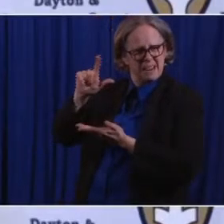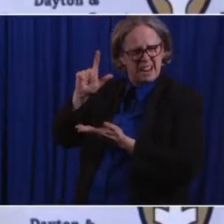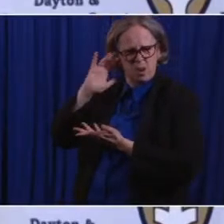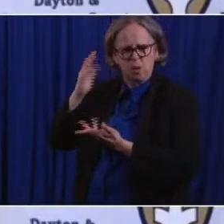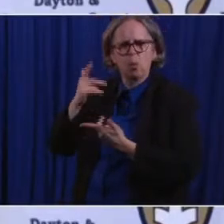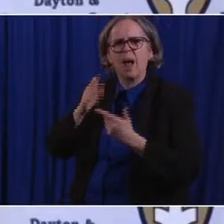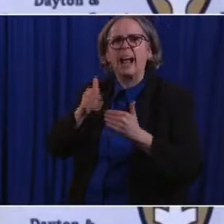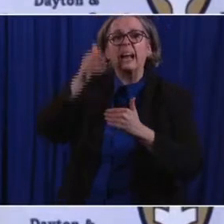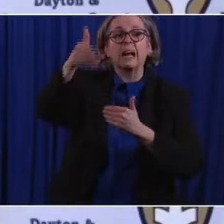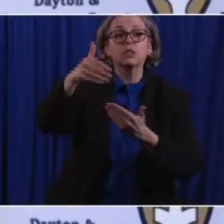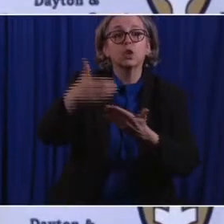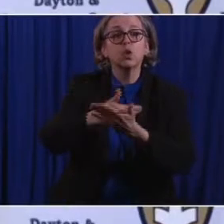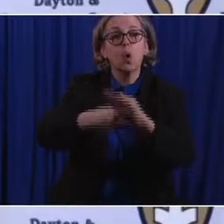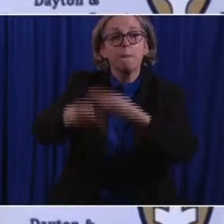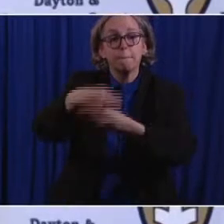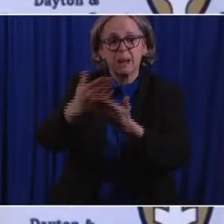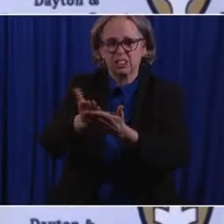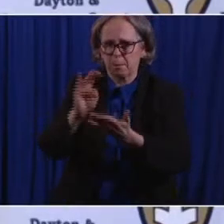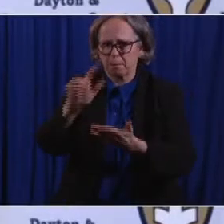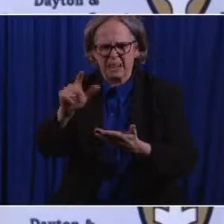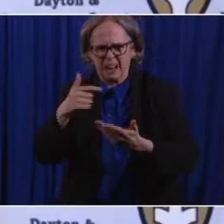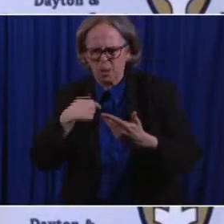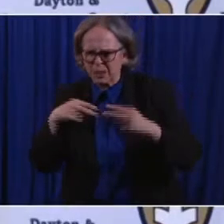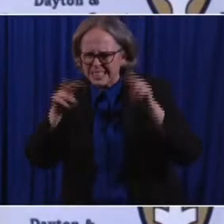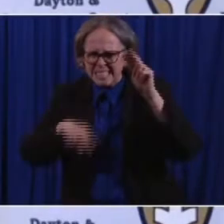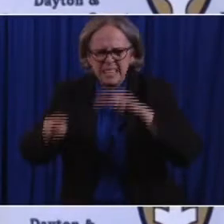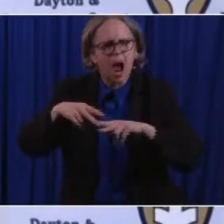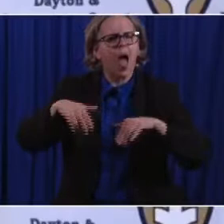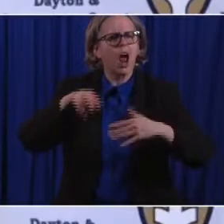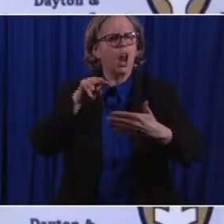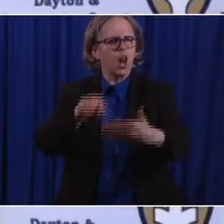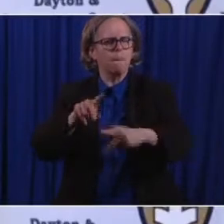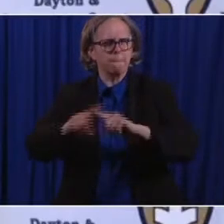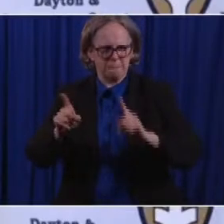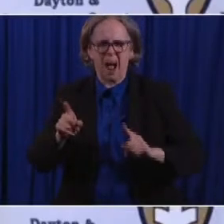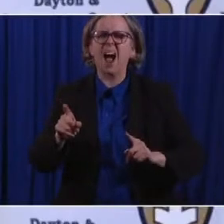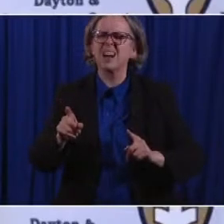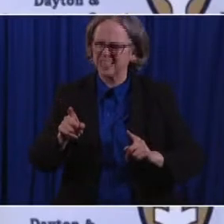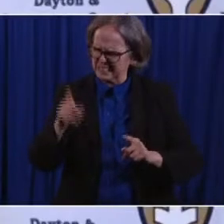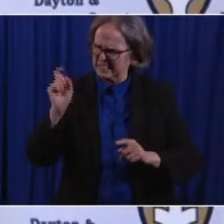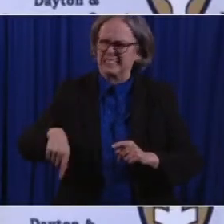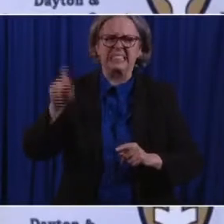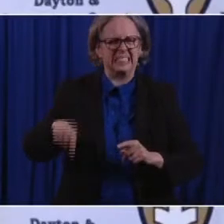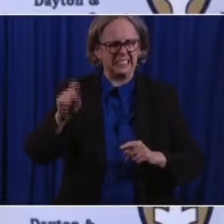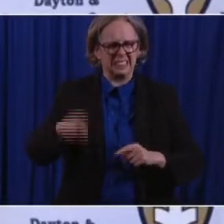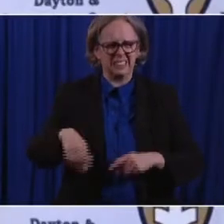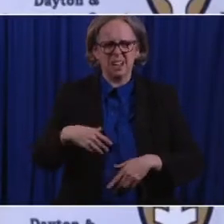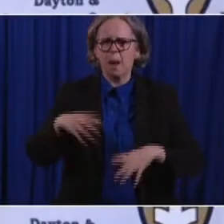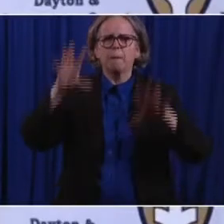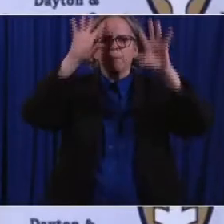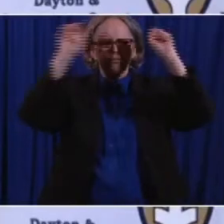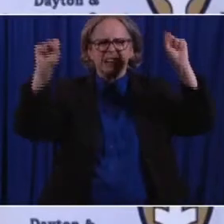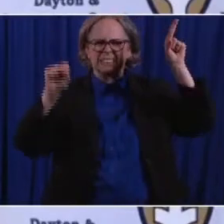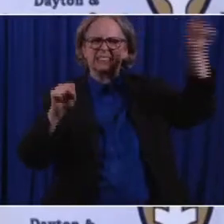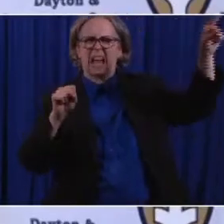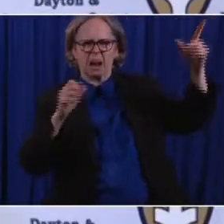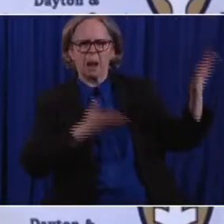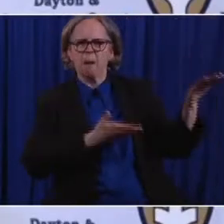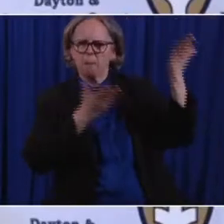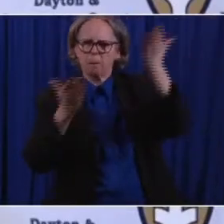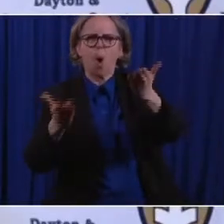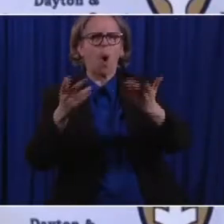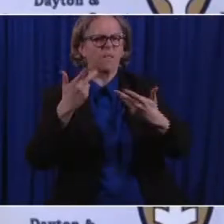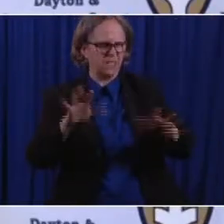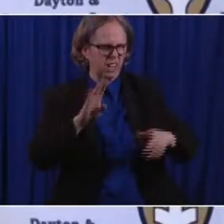bill that the president has proposed, or the proposal. So that's going to play out. People will have the